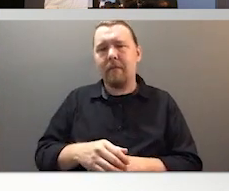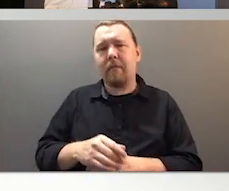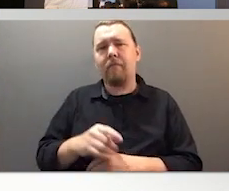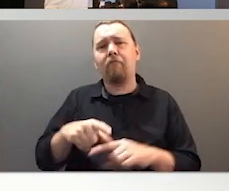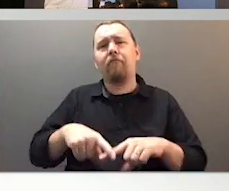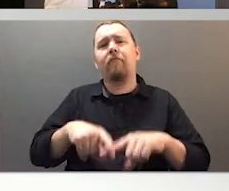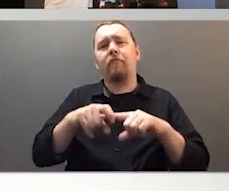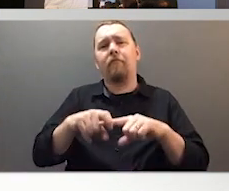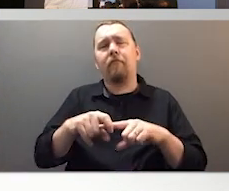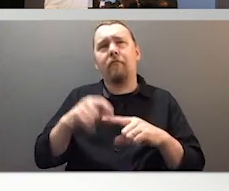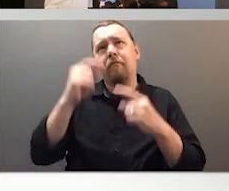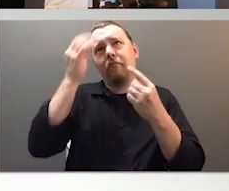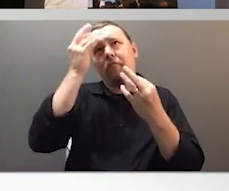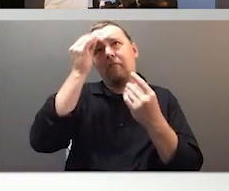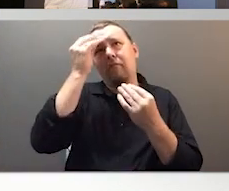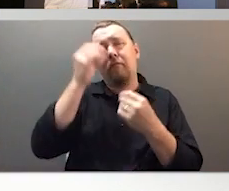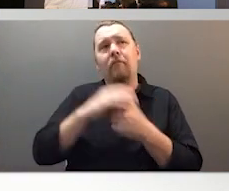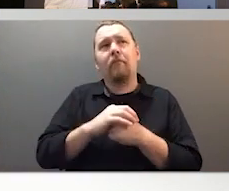about,